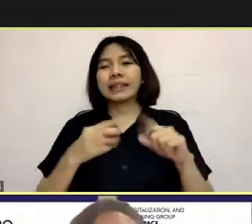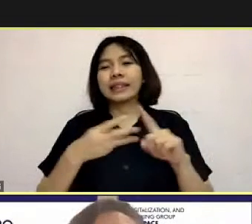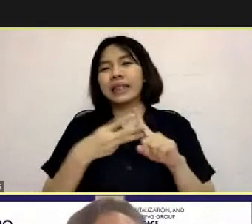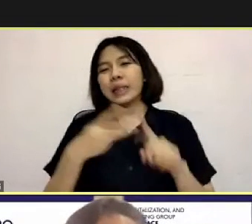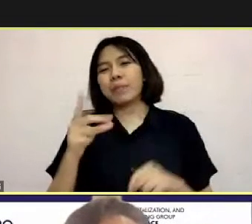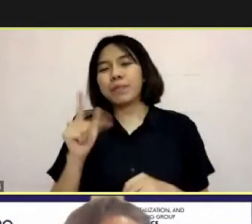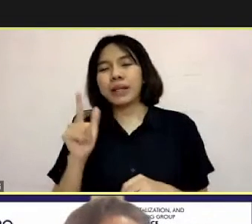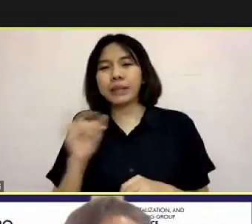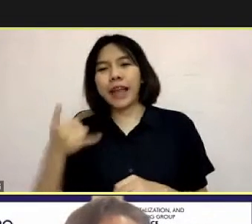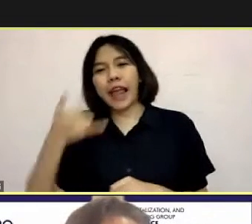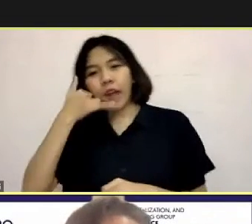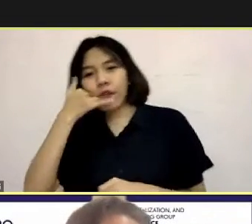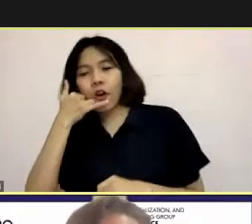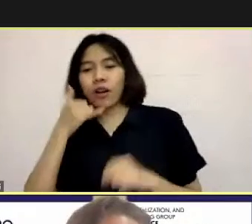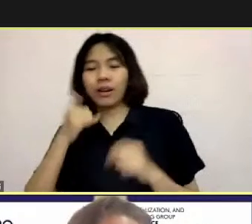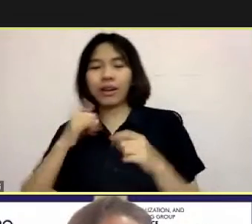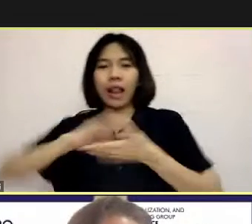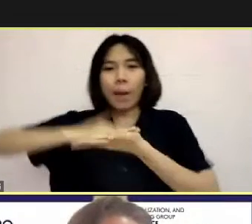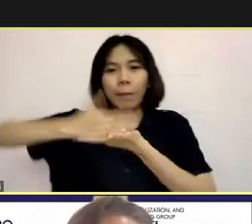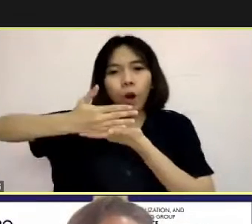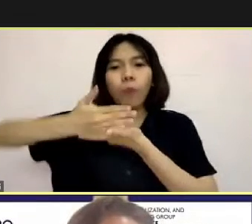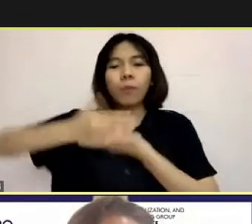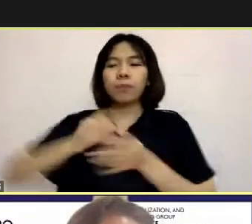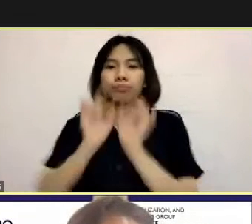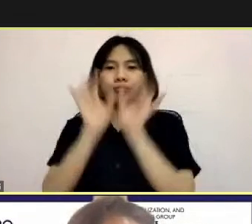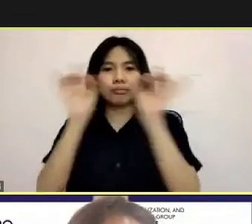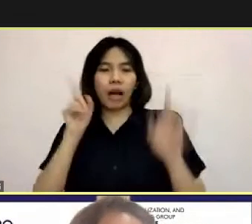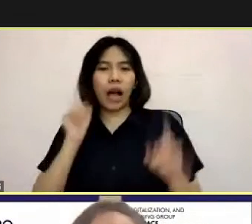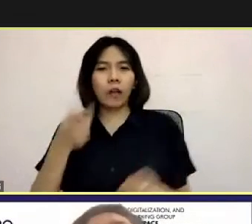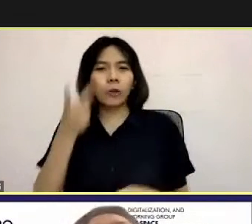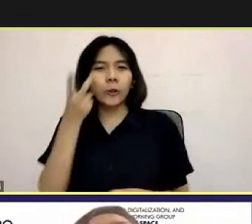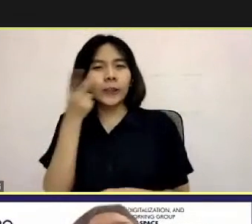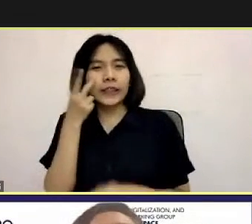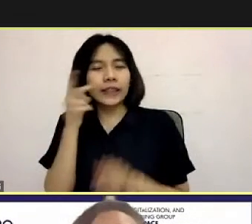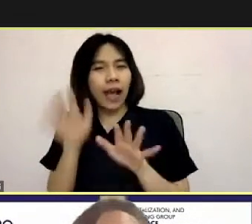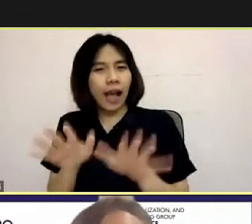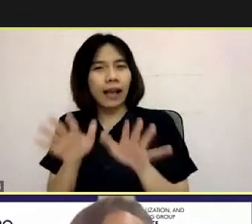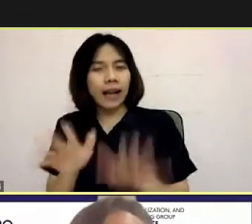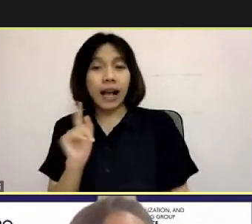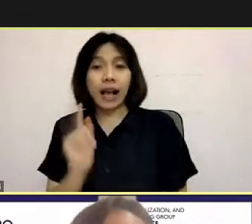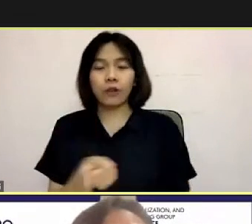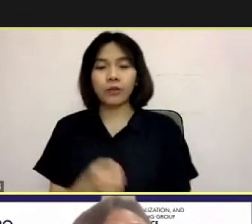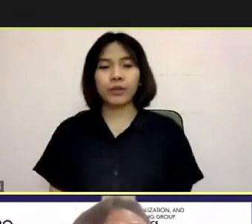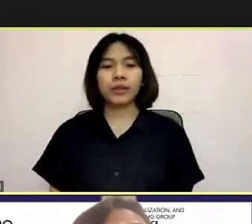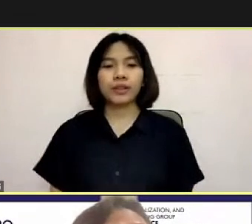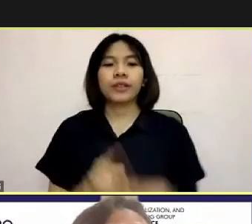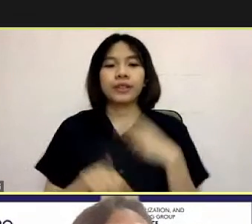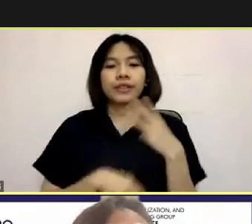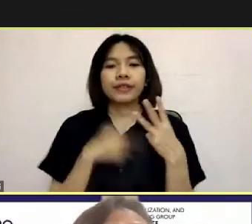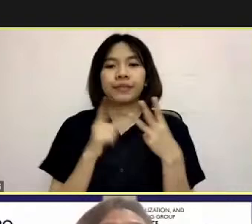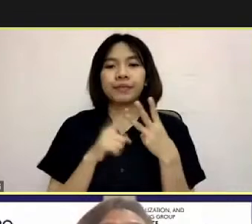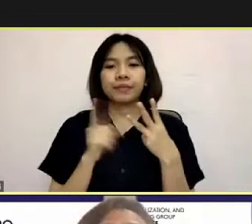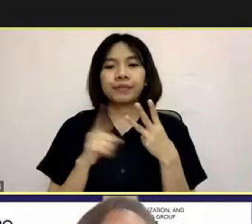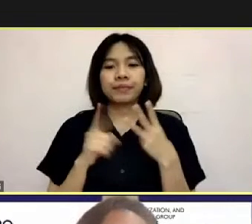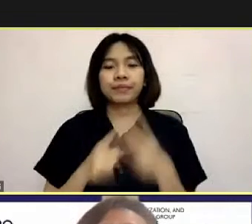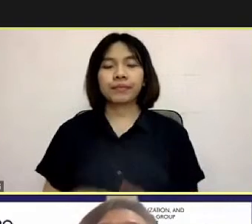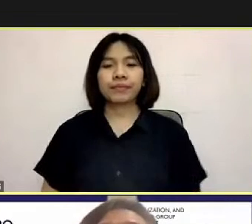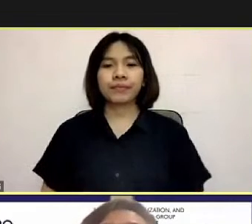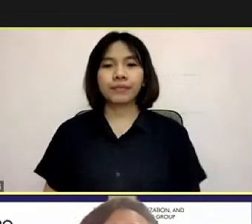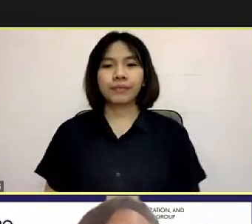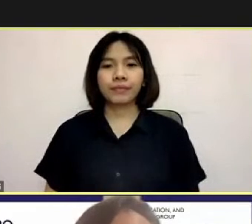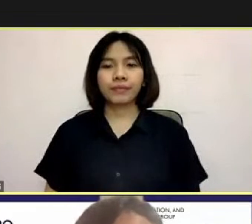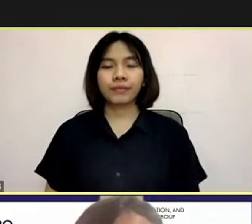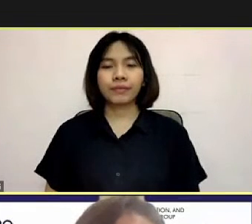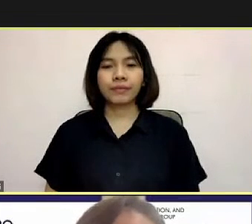cyber safety and security. So we have to strengthen it. And the third one,